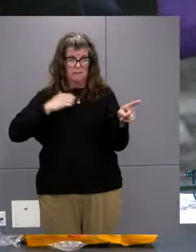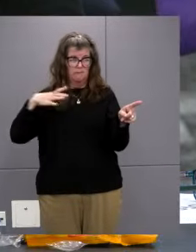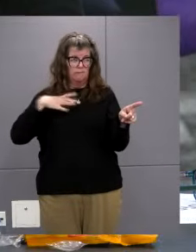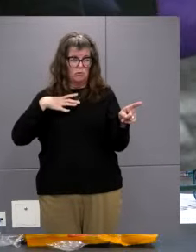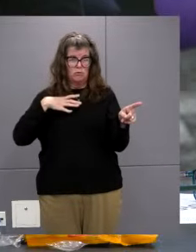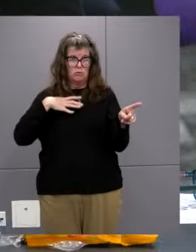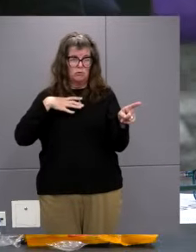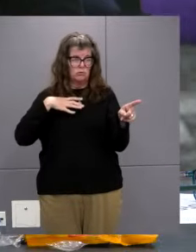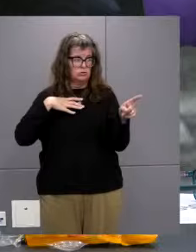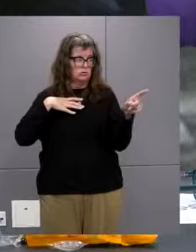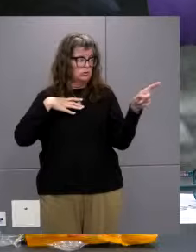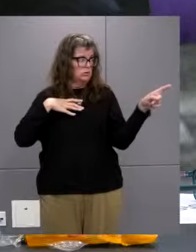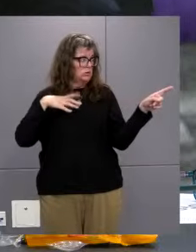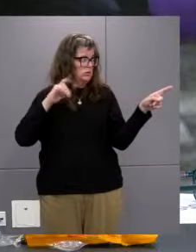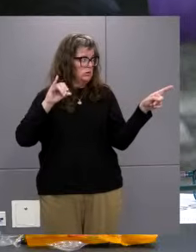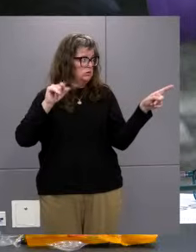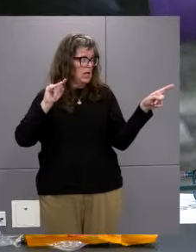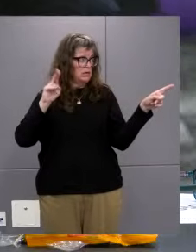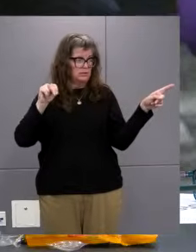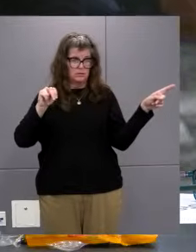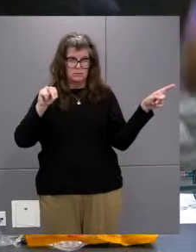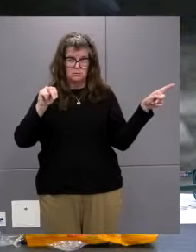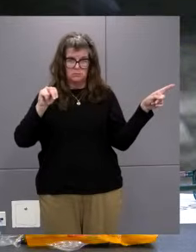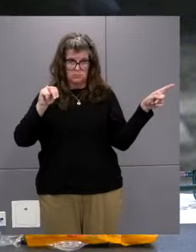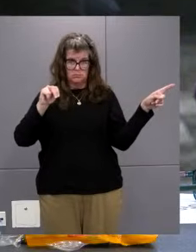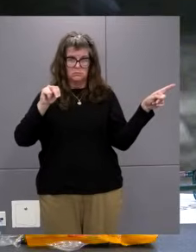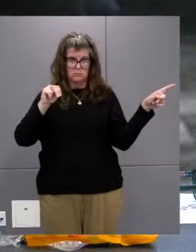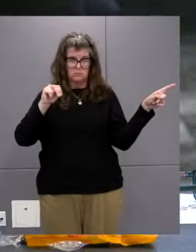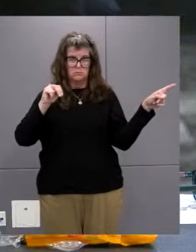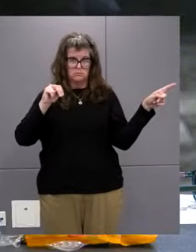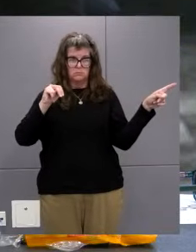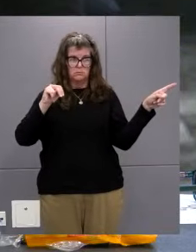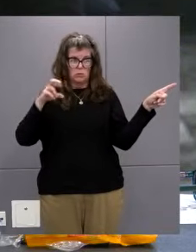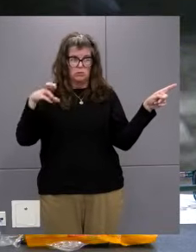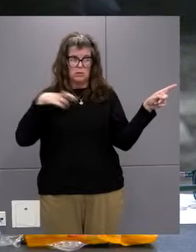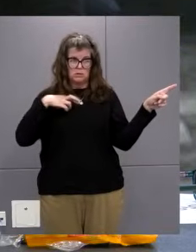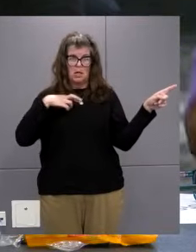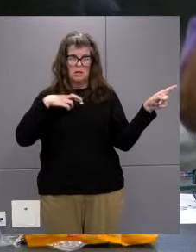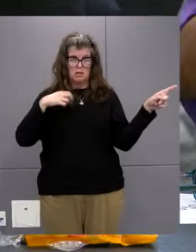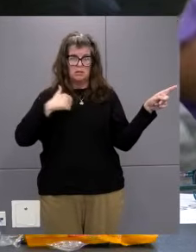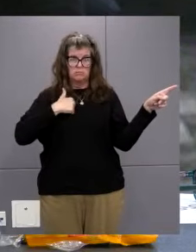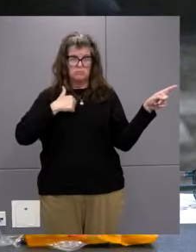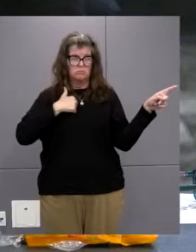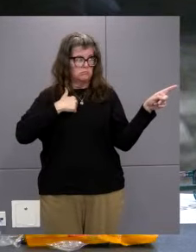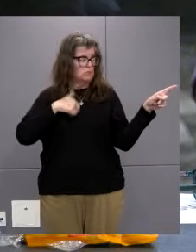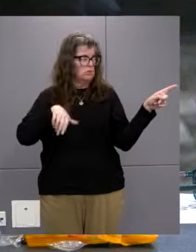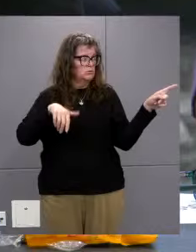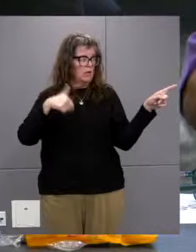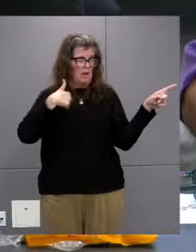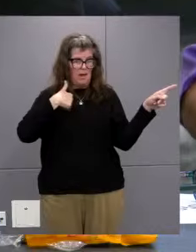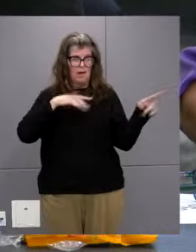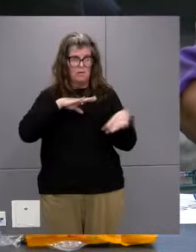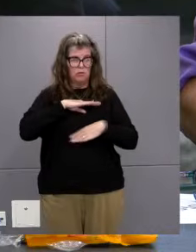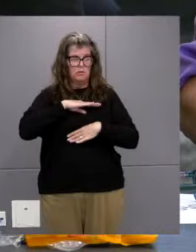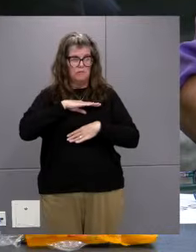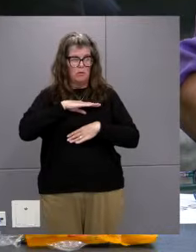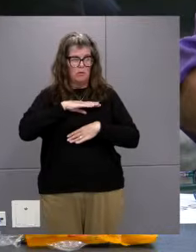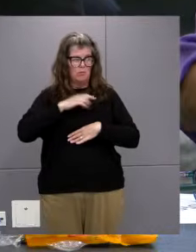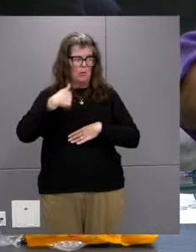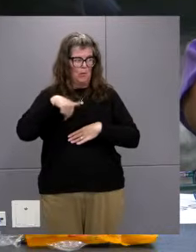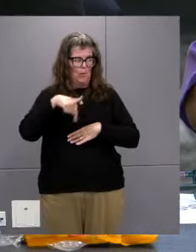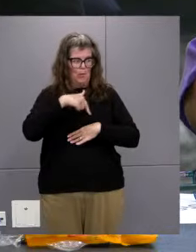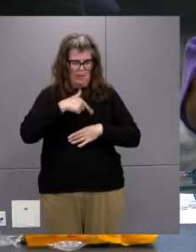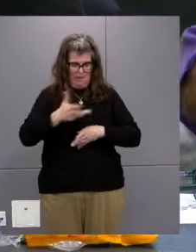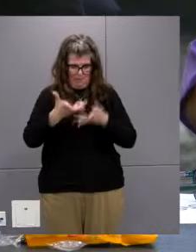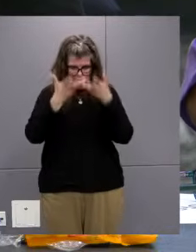Dr. Dotson is a veteran of the United States military. I also wore the uniform. We have been vetted